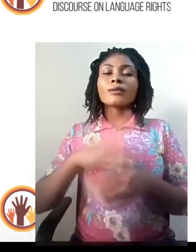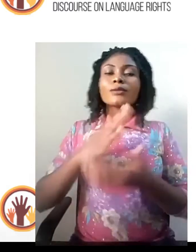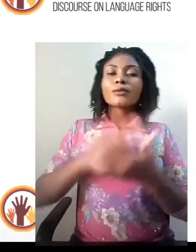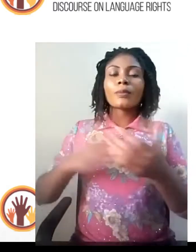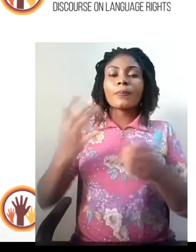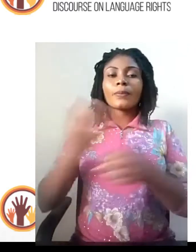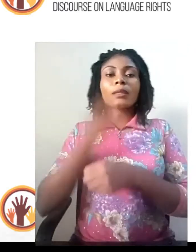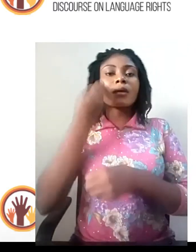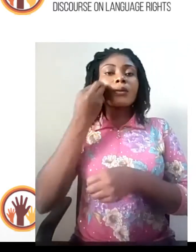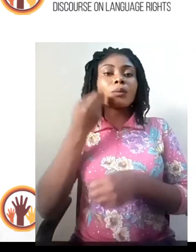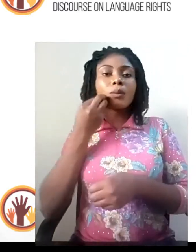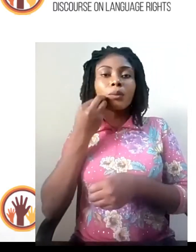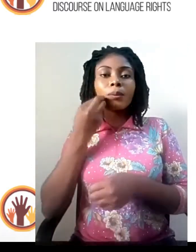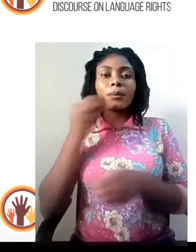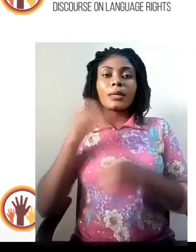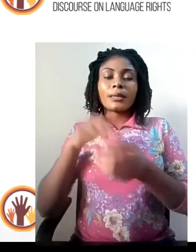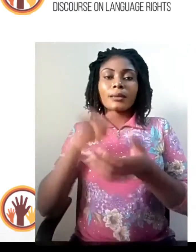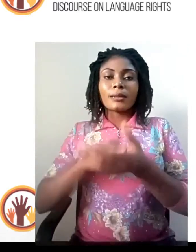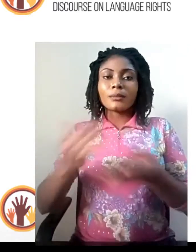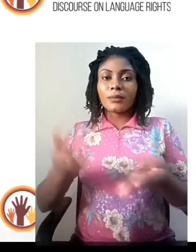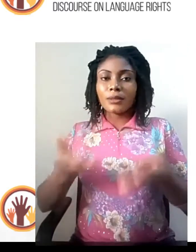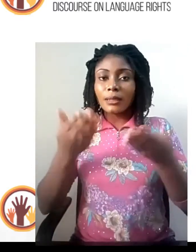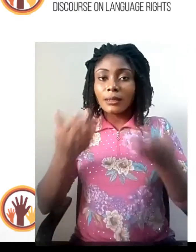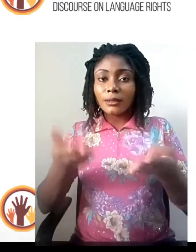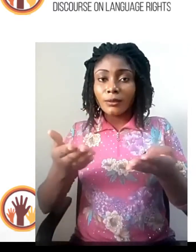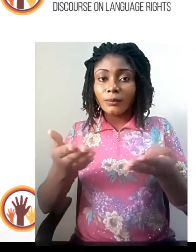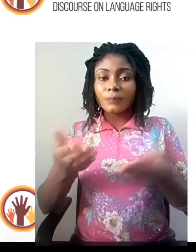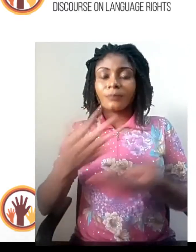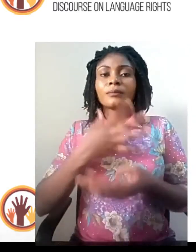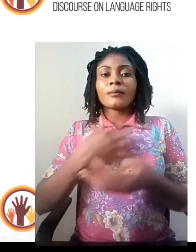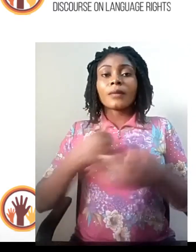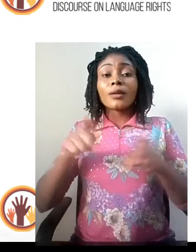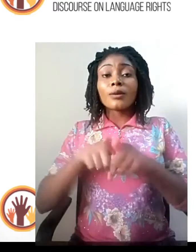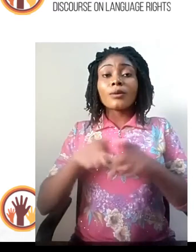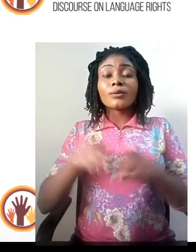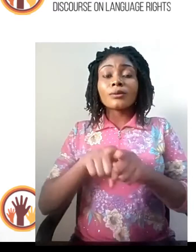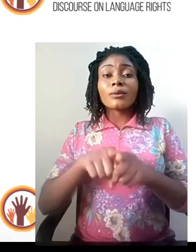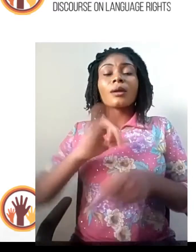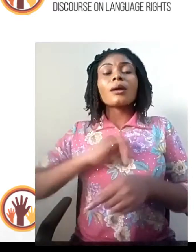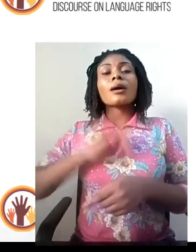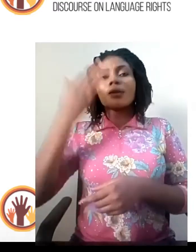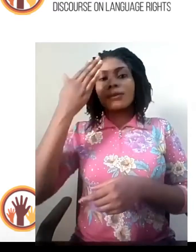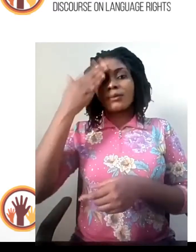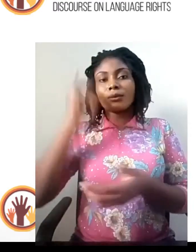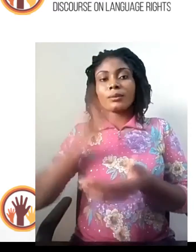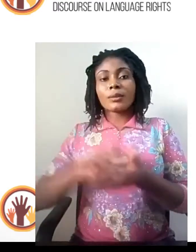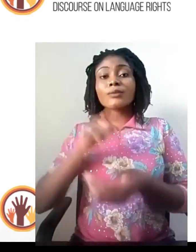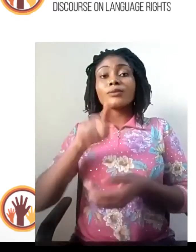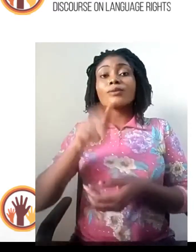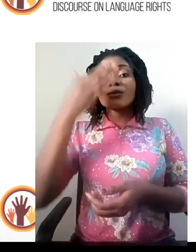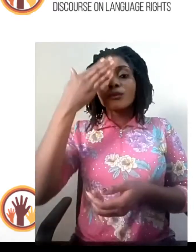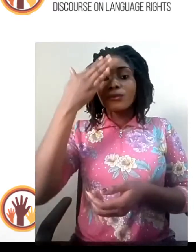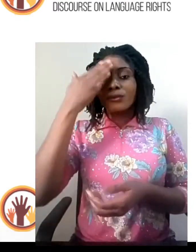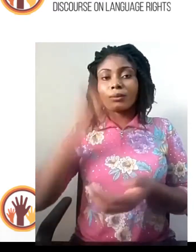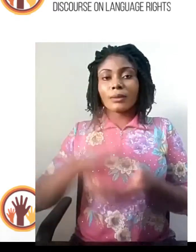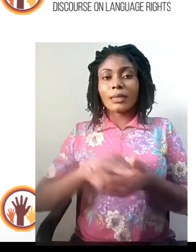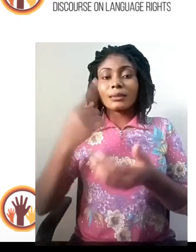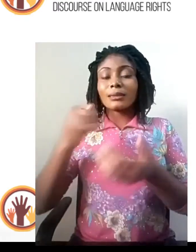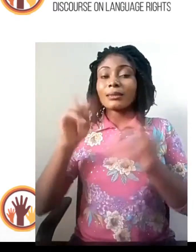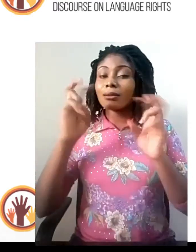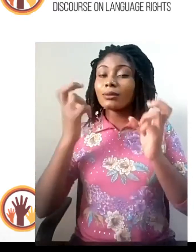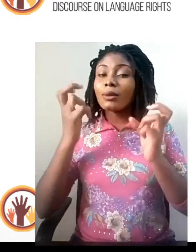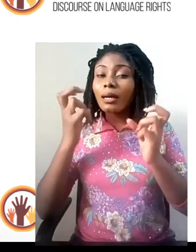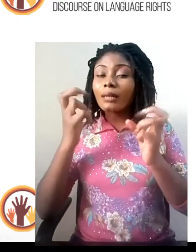that presentation. And I know that you know that the slogan Nothing About Us